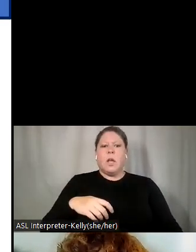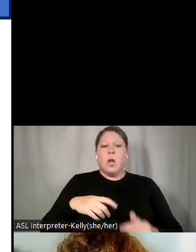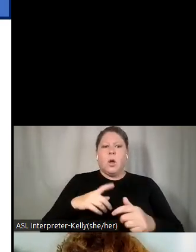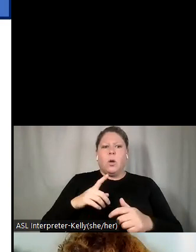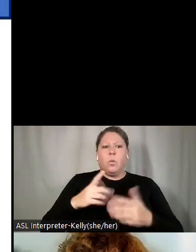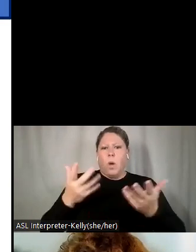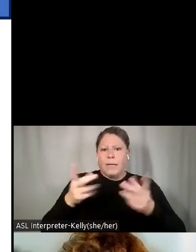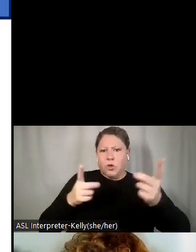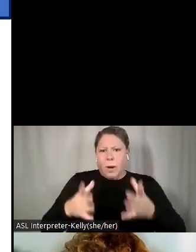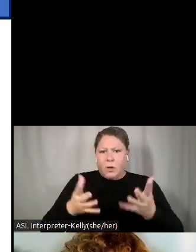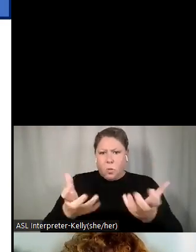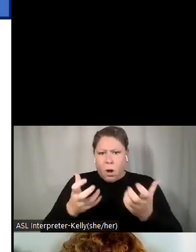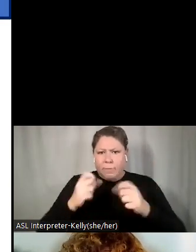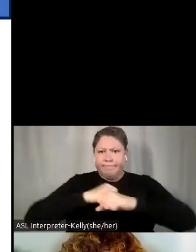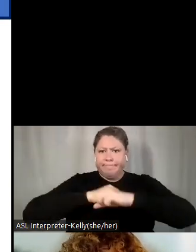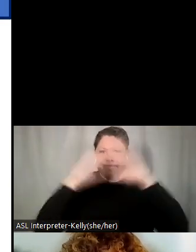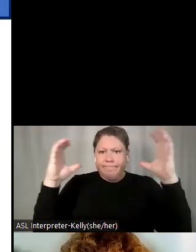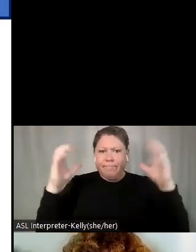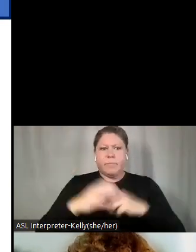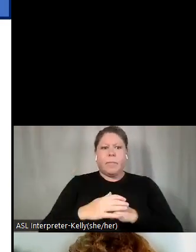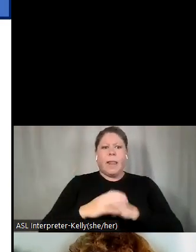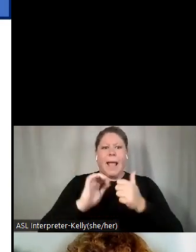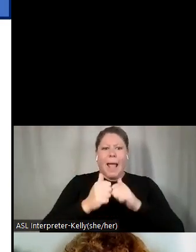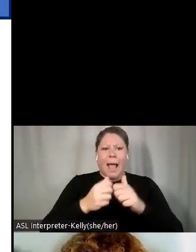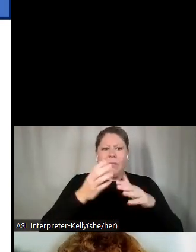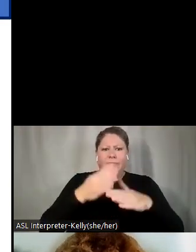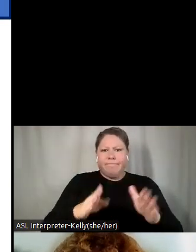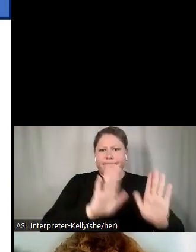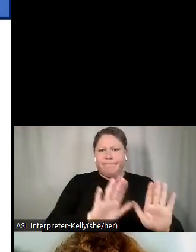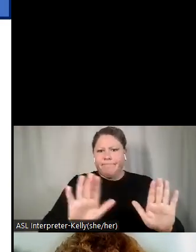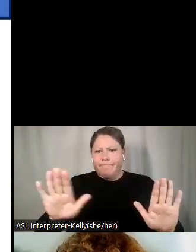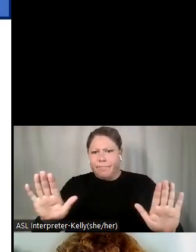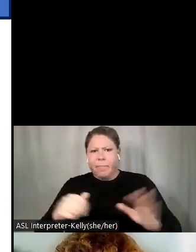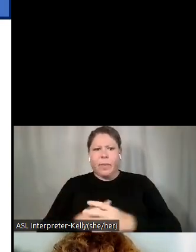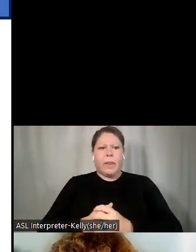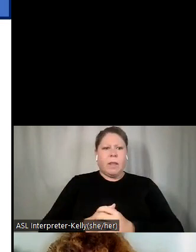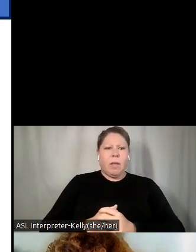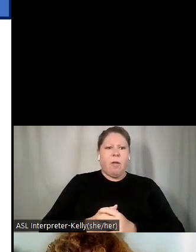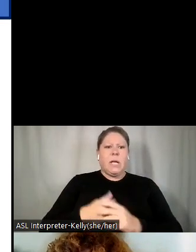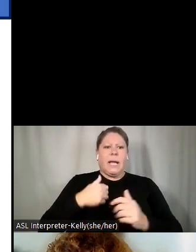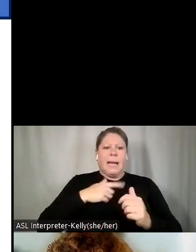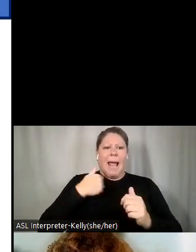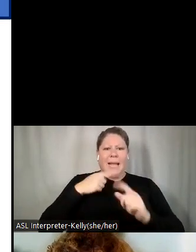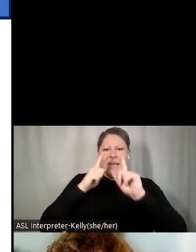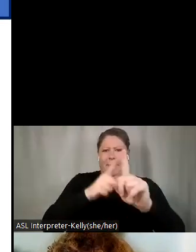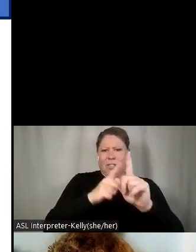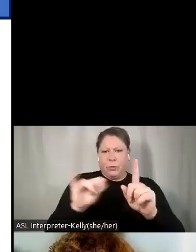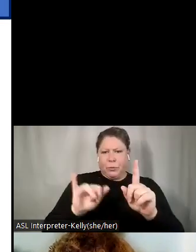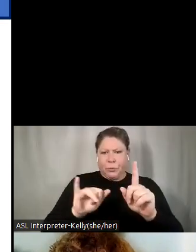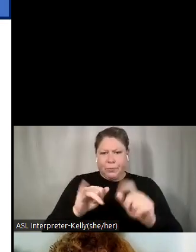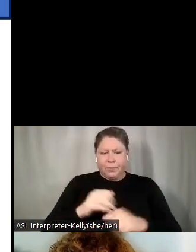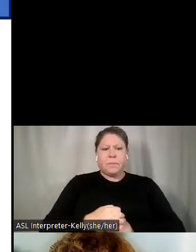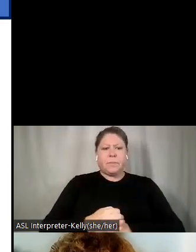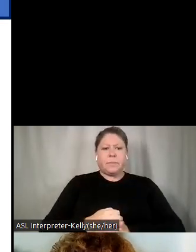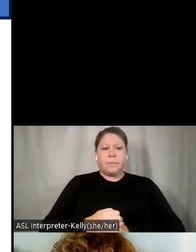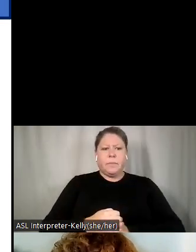go? What's the vision for the organization? And then you can also see on the slide what's the mission for the organization. And everything we do in